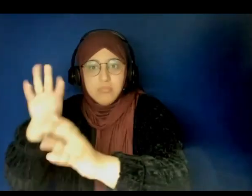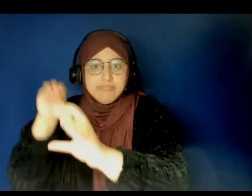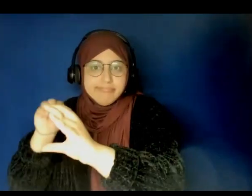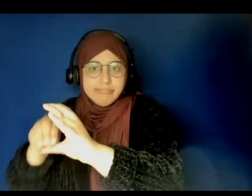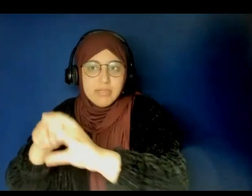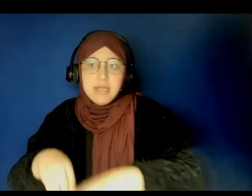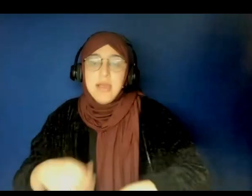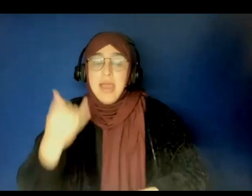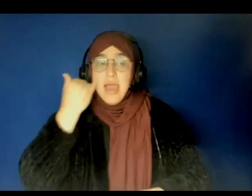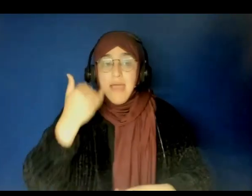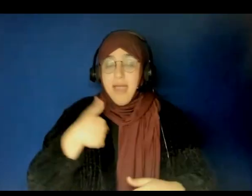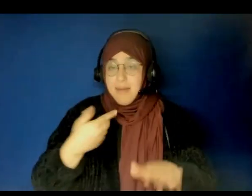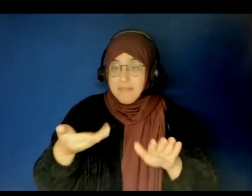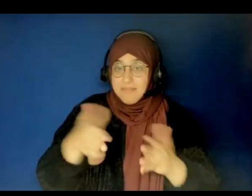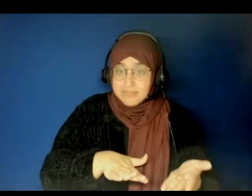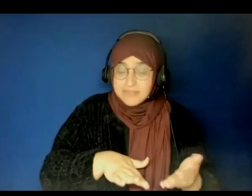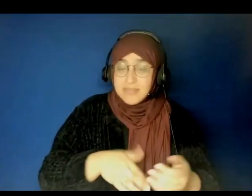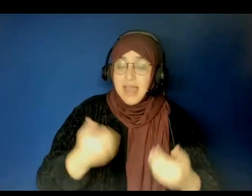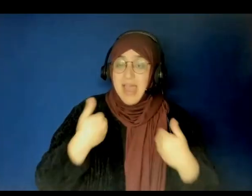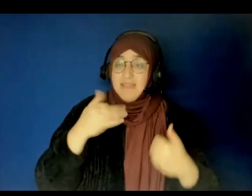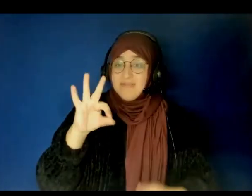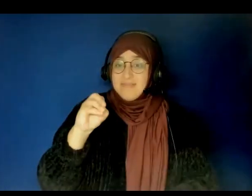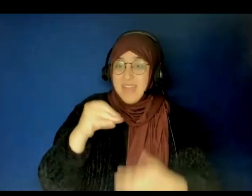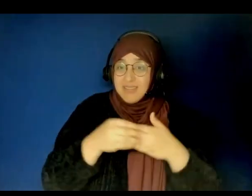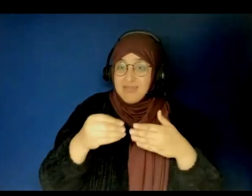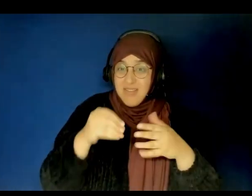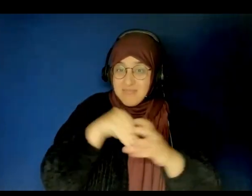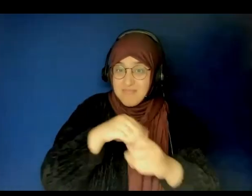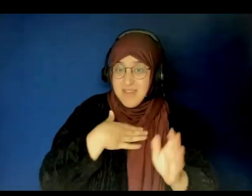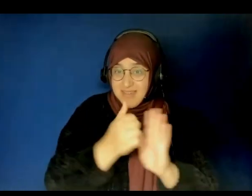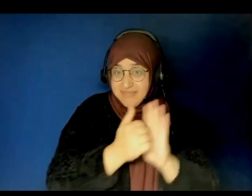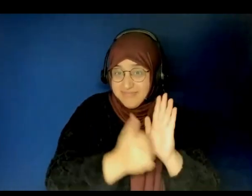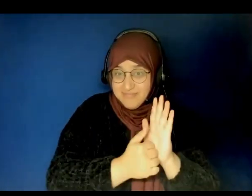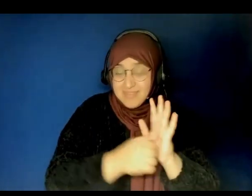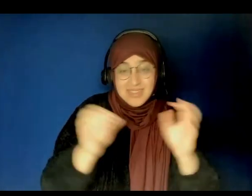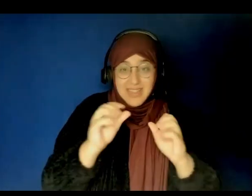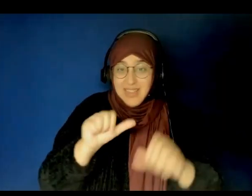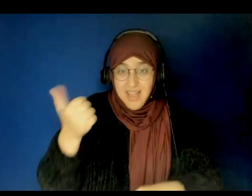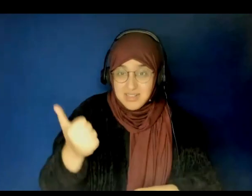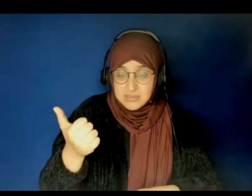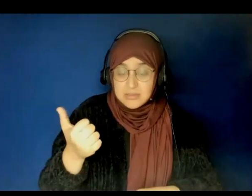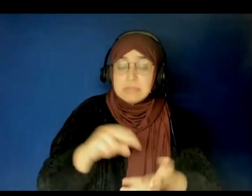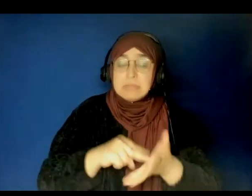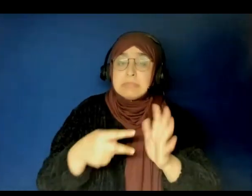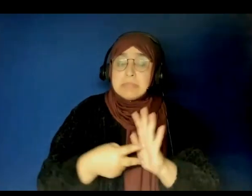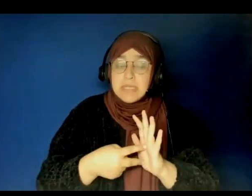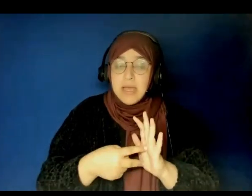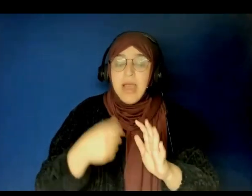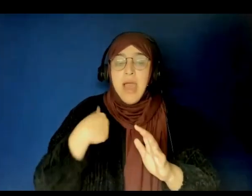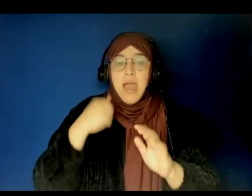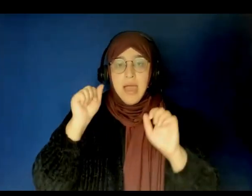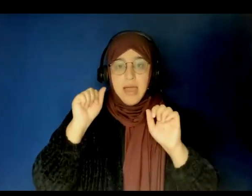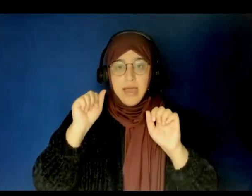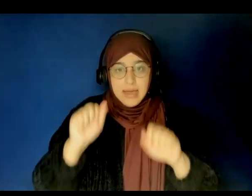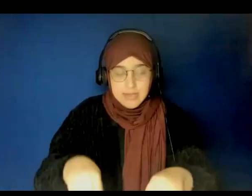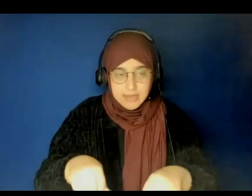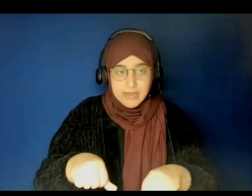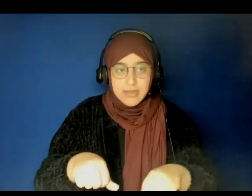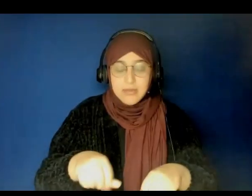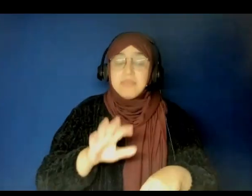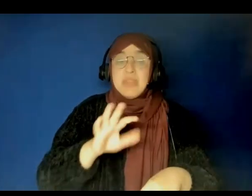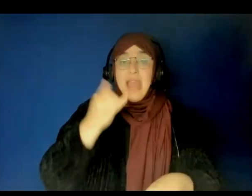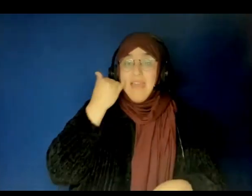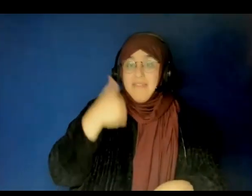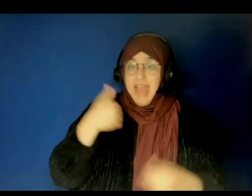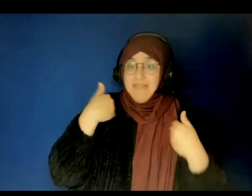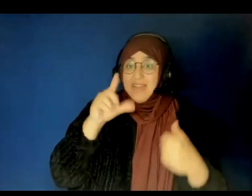$90,000 left in my account, nothing else, I could give up to 30,000 of those dollars